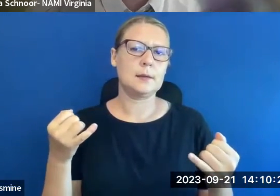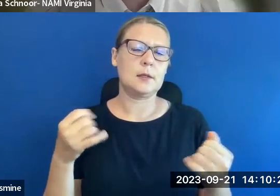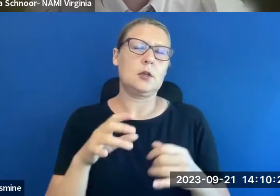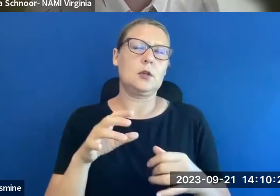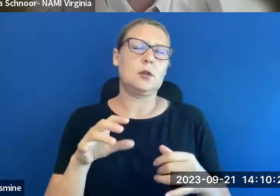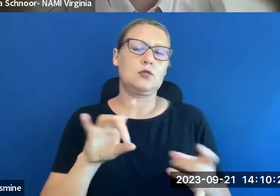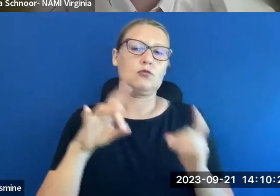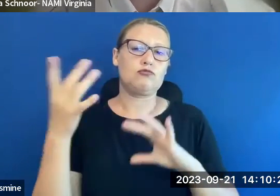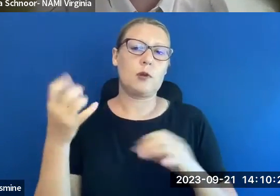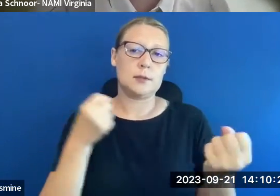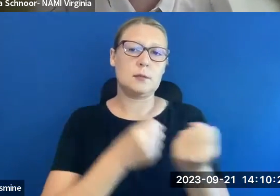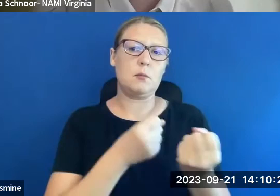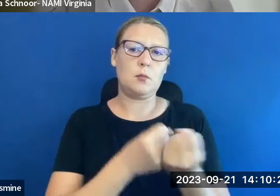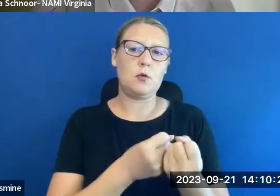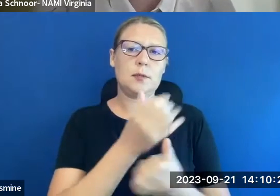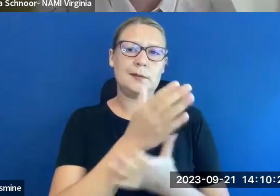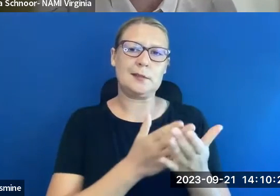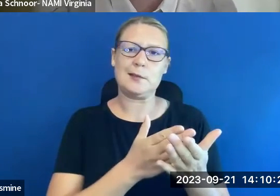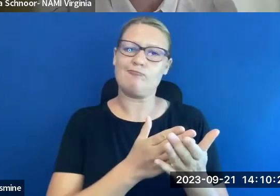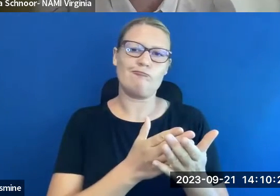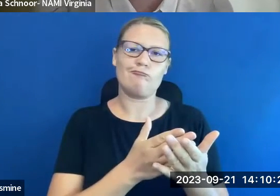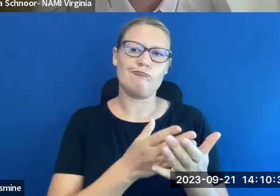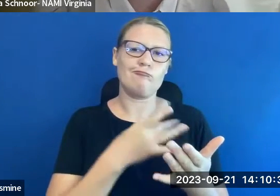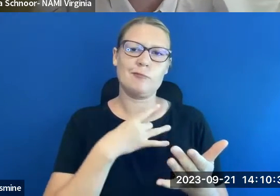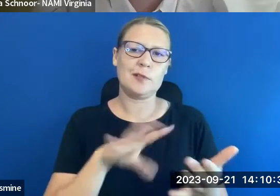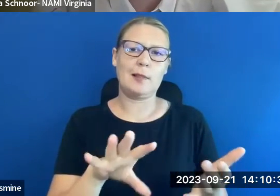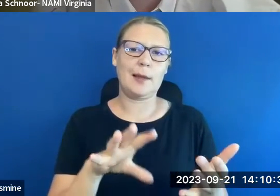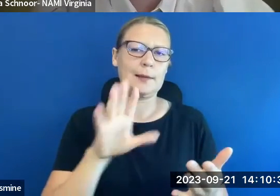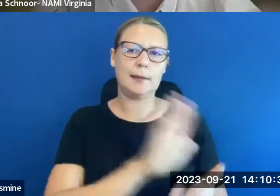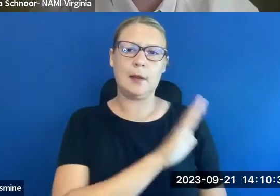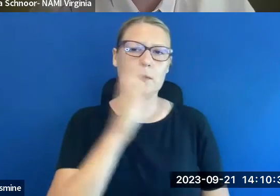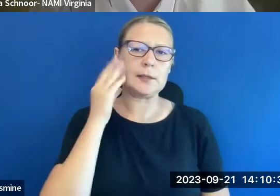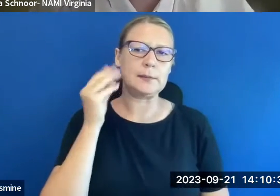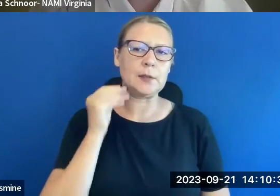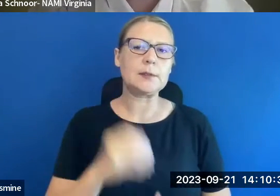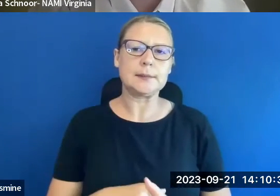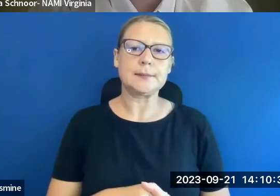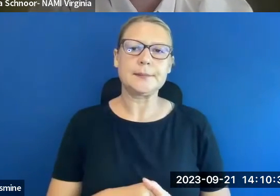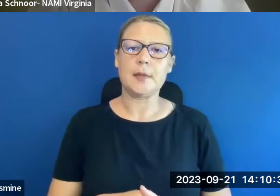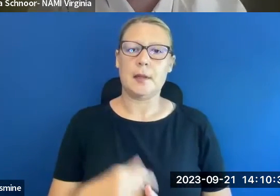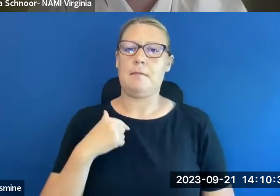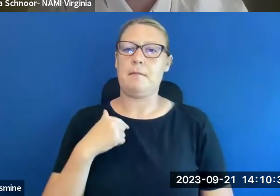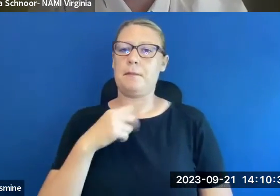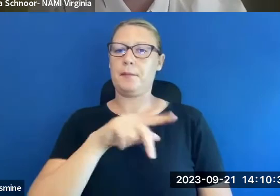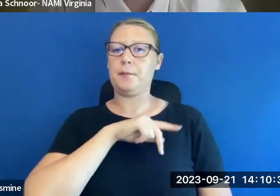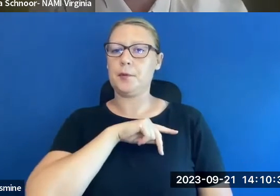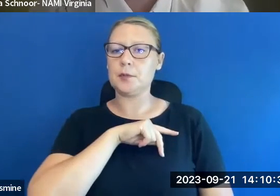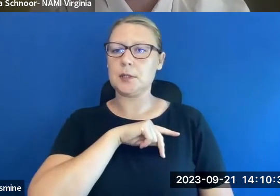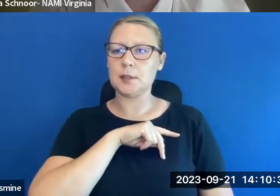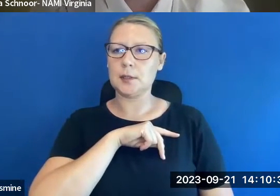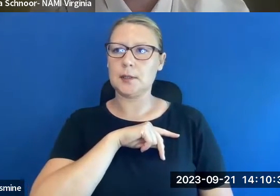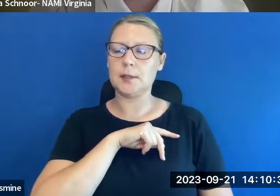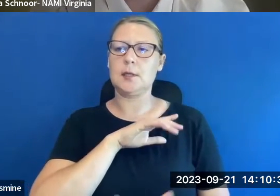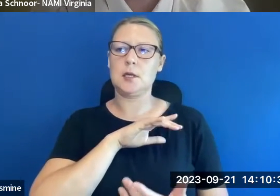supports. And so I think I personally have been in communication